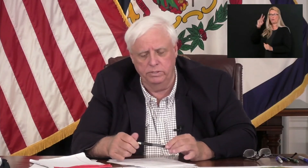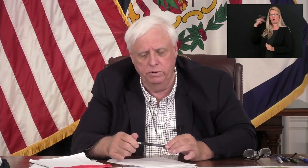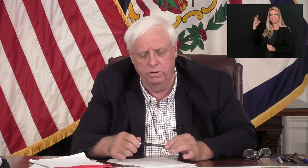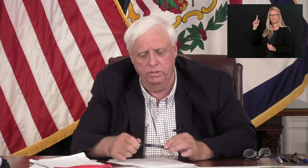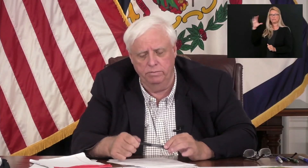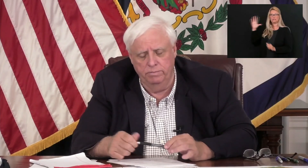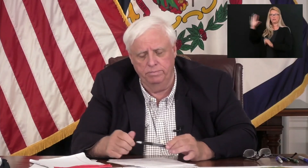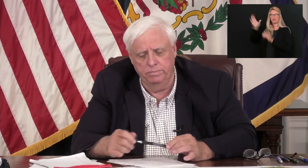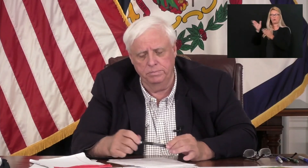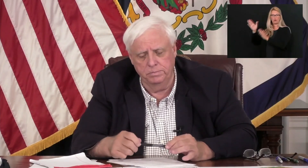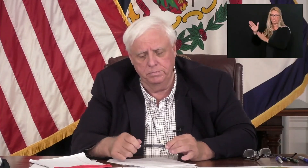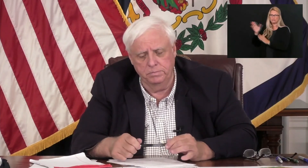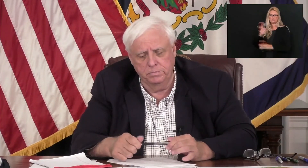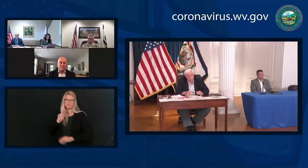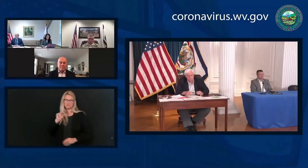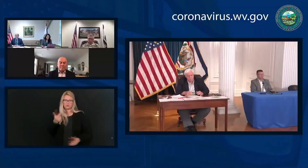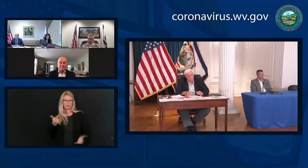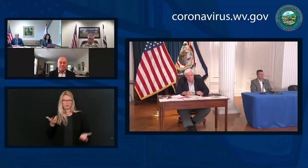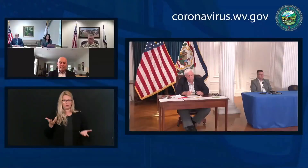It's just no good.